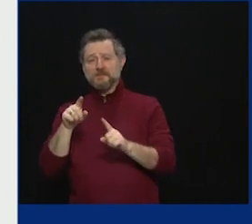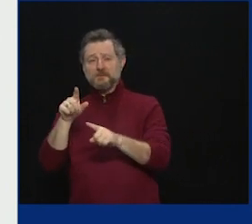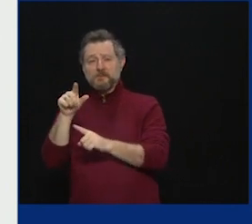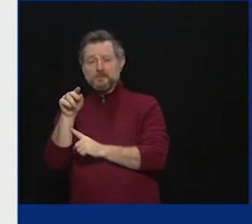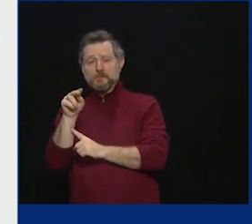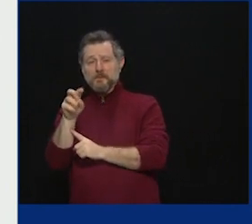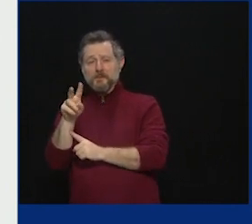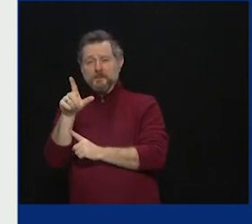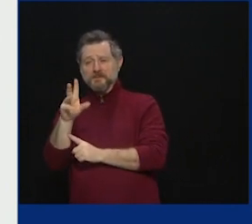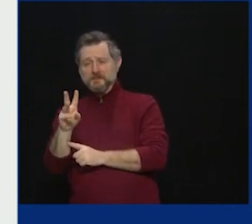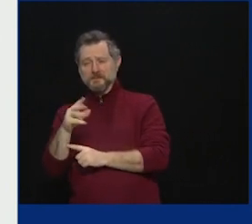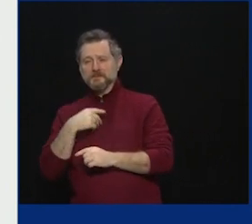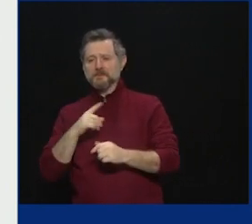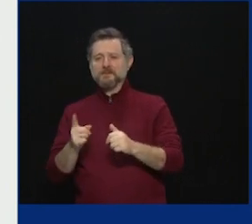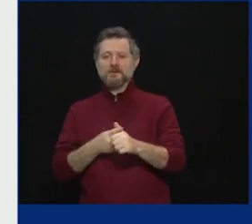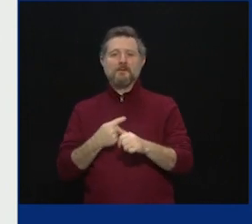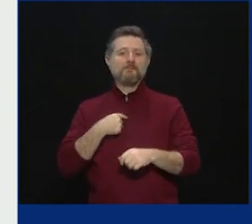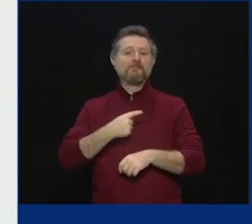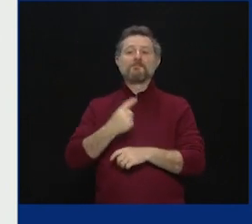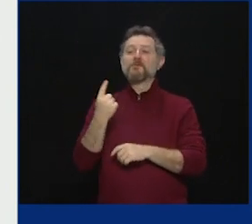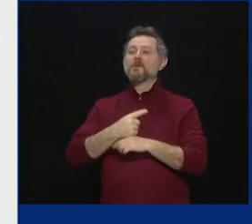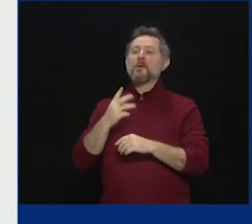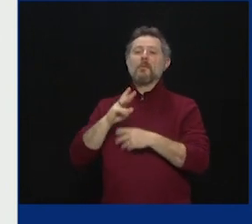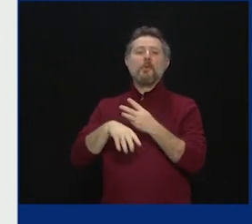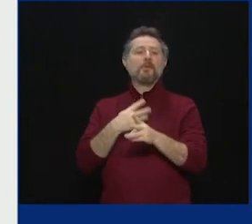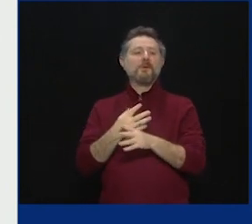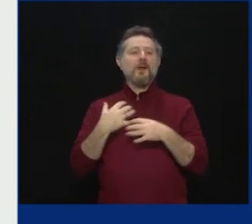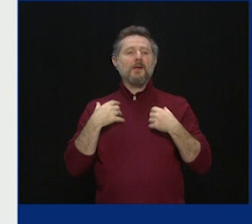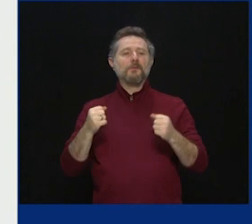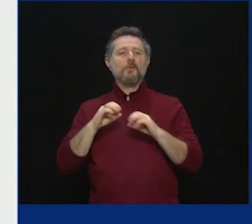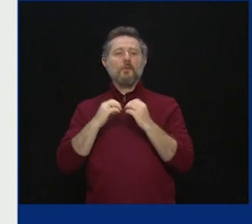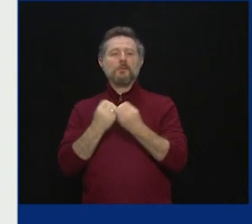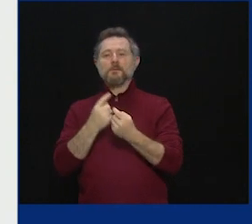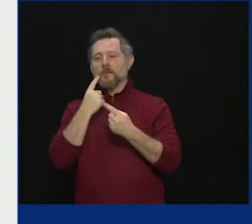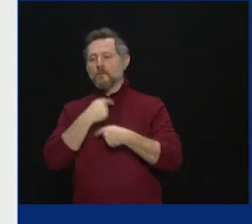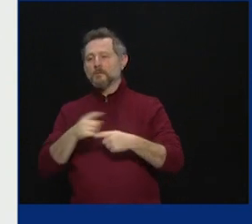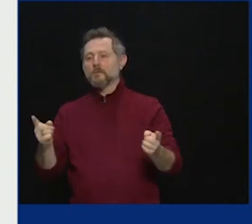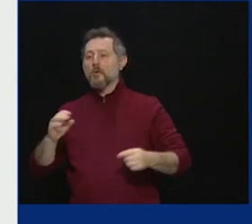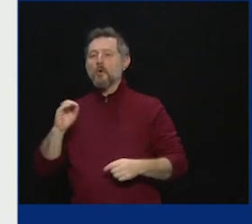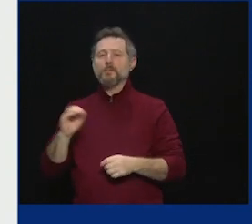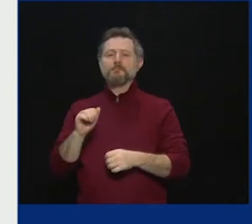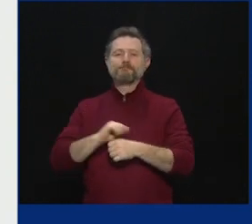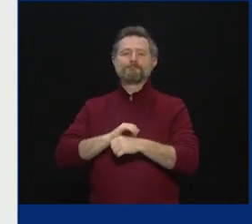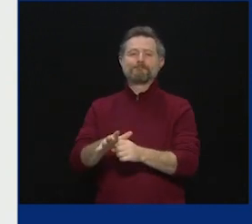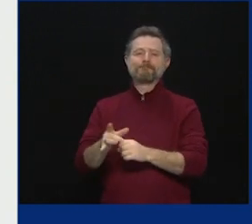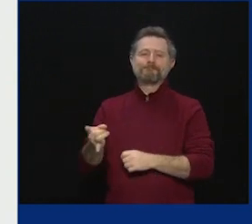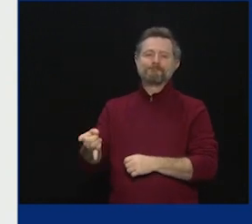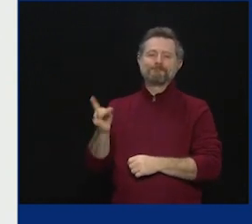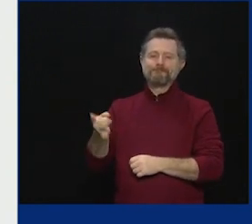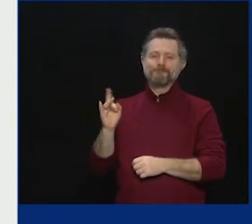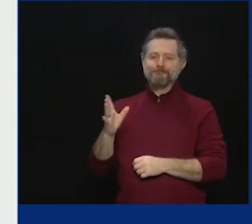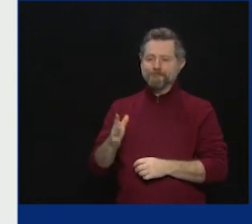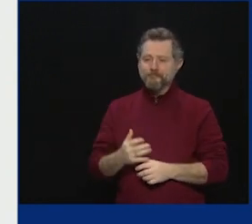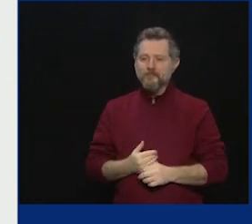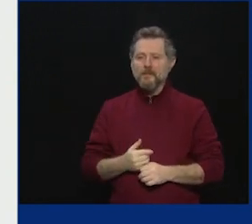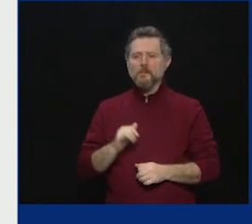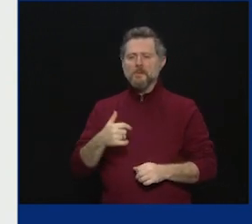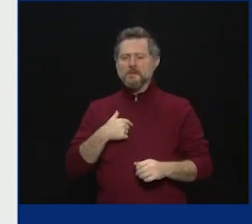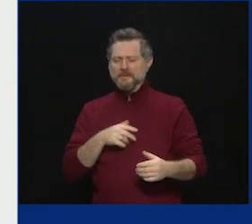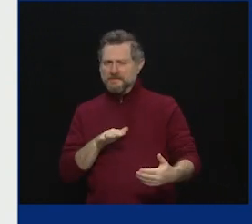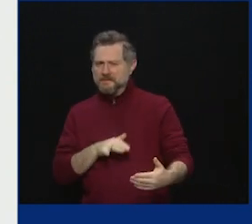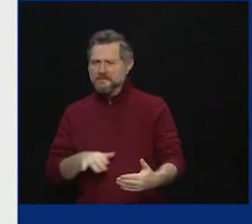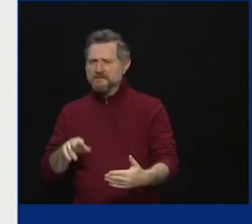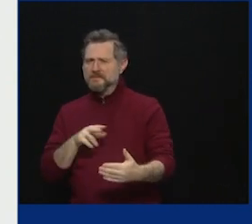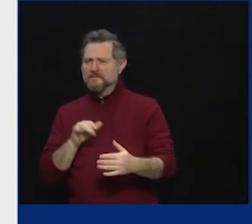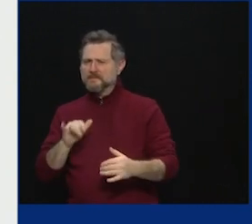first day that the World Health Organization even named Omicron as a variant and a concern to all of us. And we're just watching what was happening